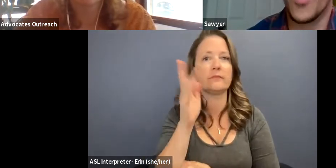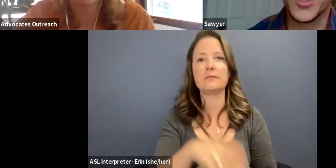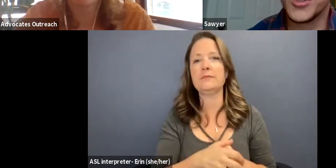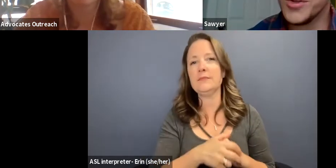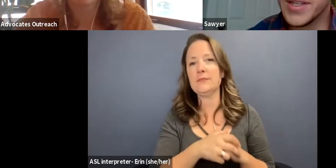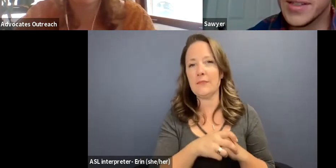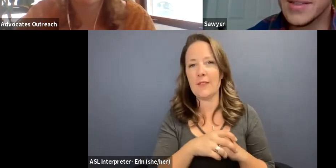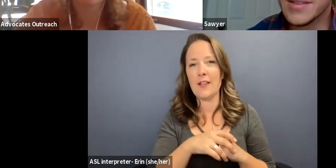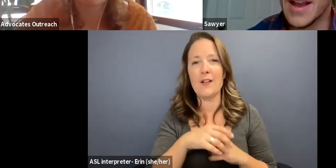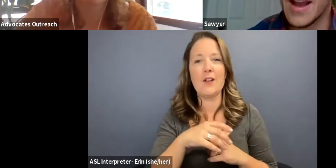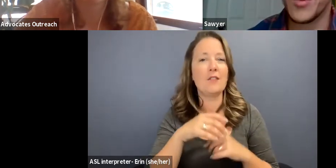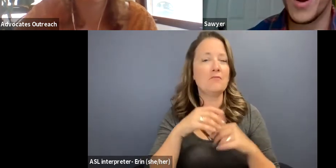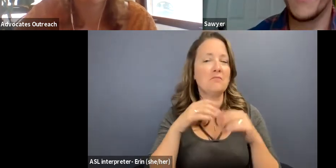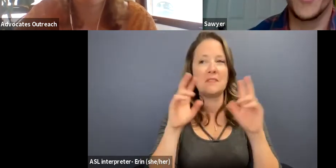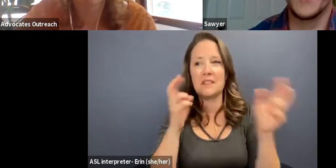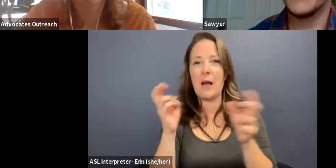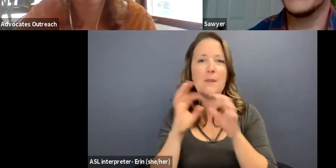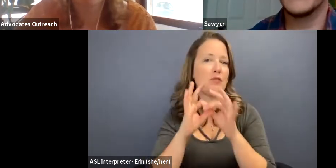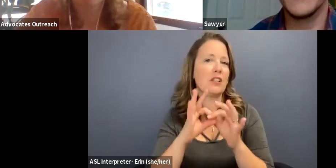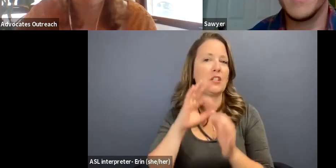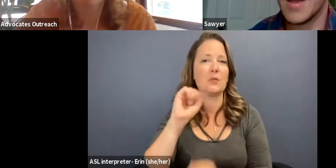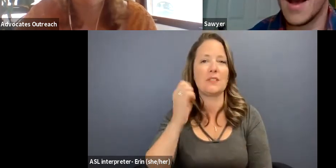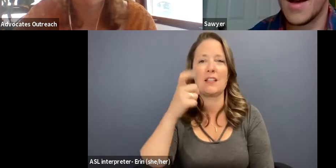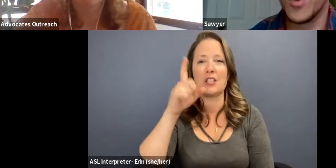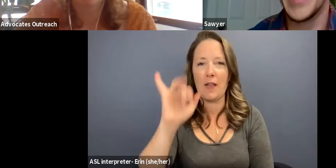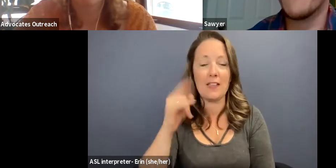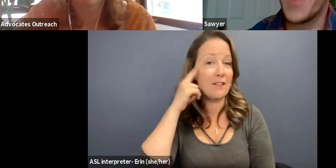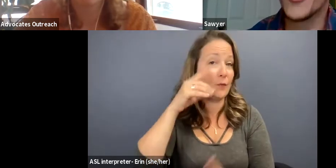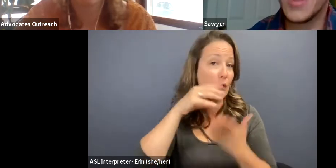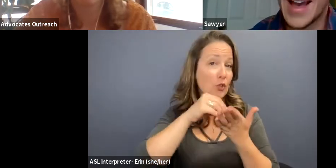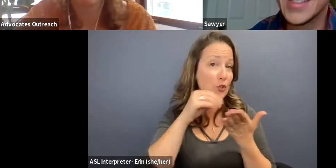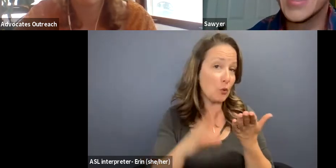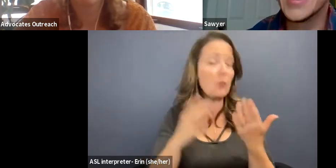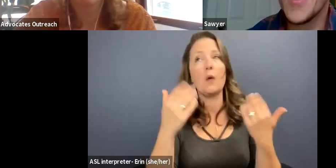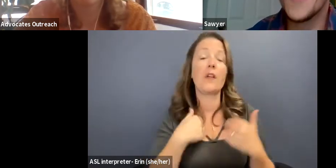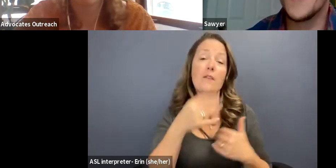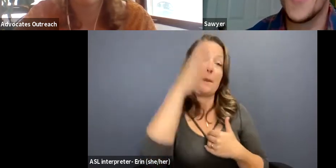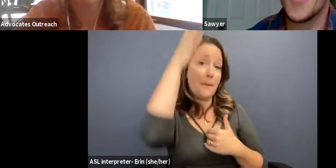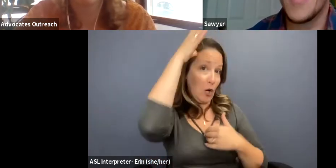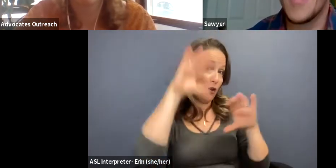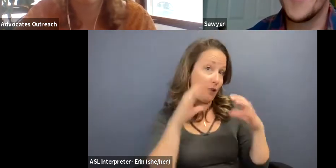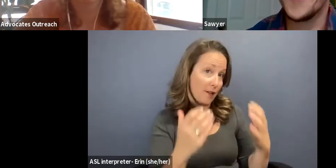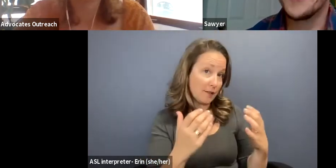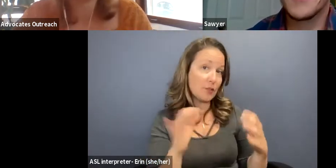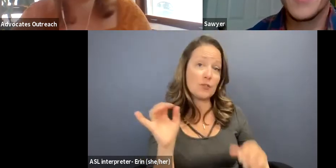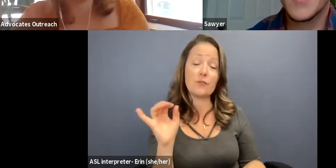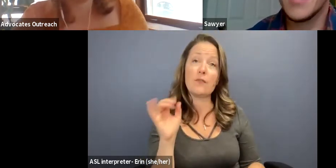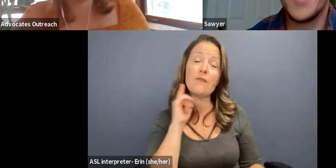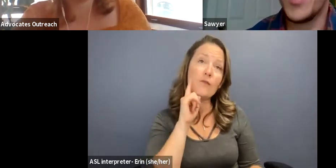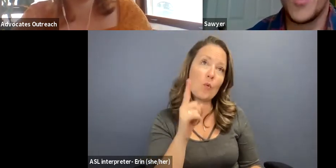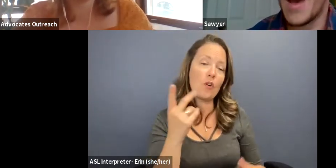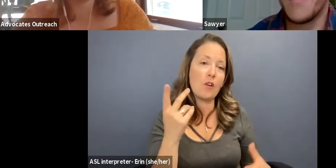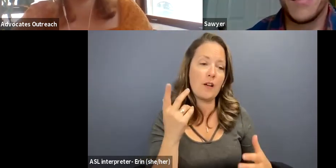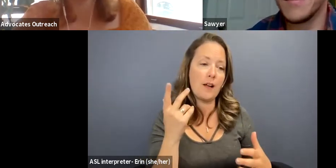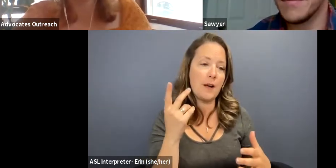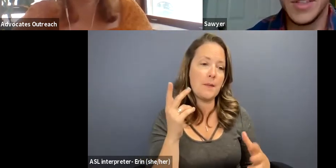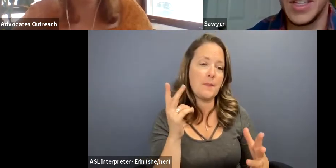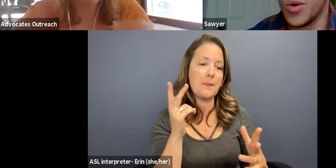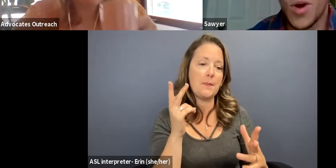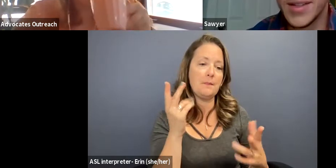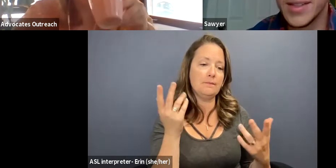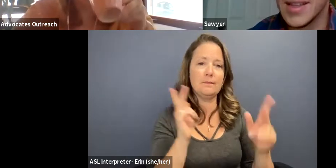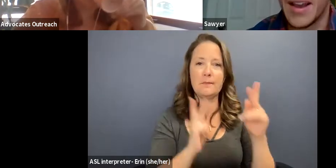Everything that we offer is on a sliding scale, and we take lots of kinds of insurance